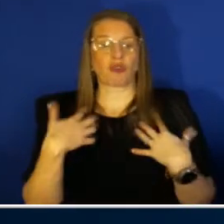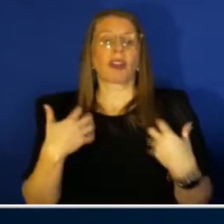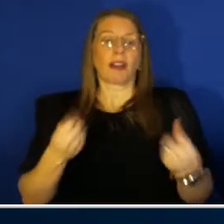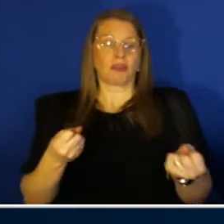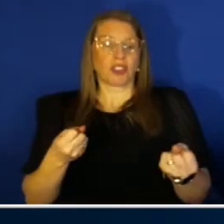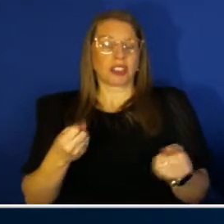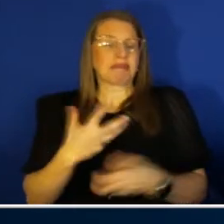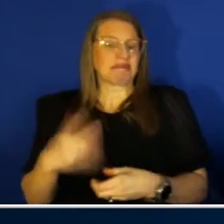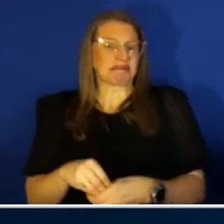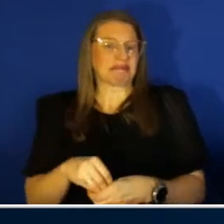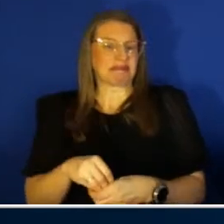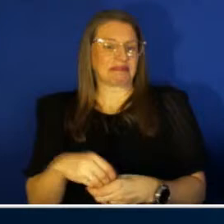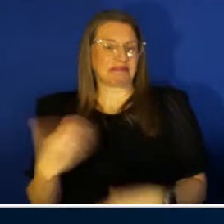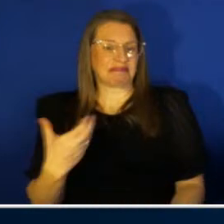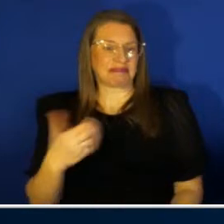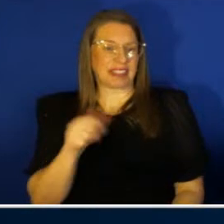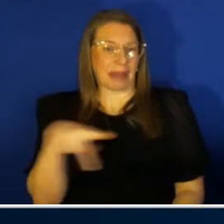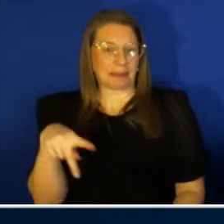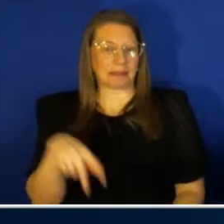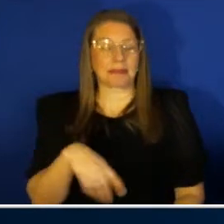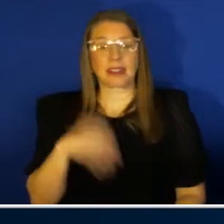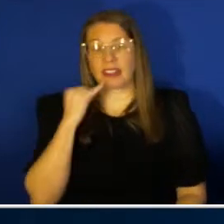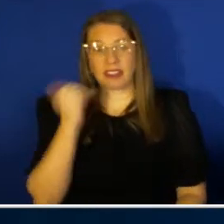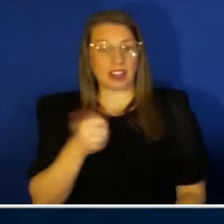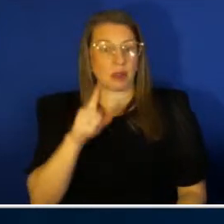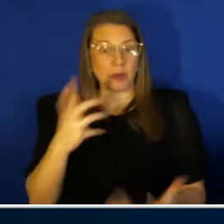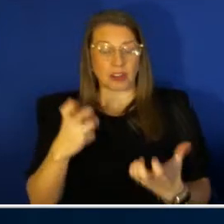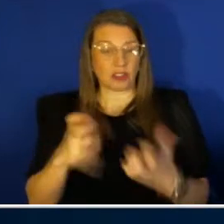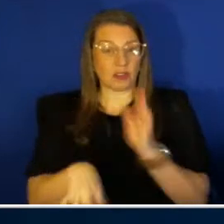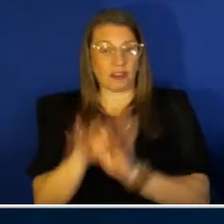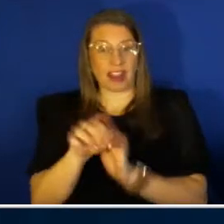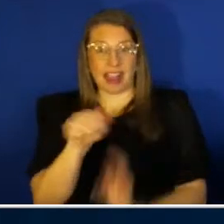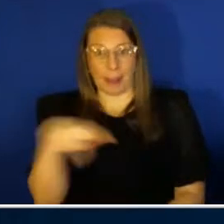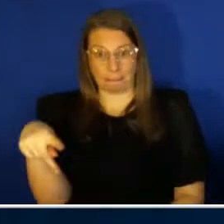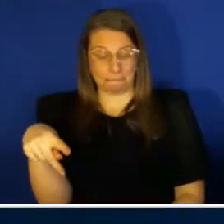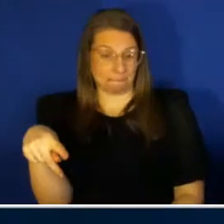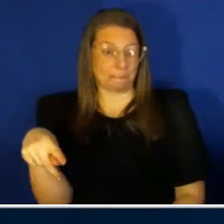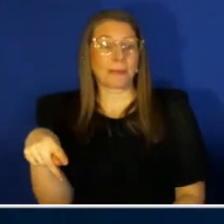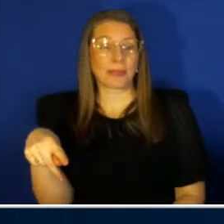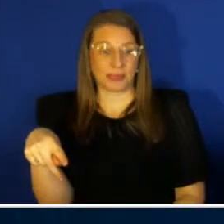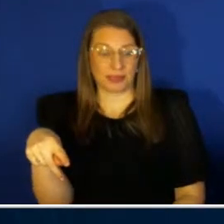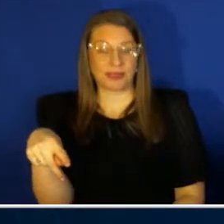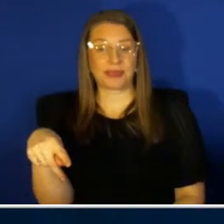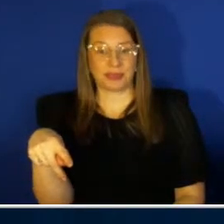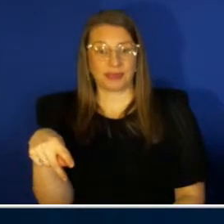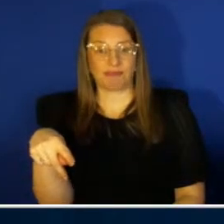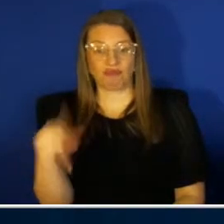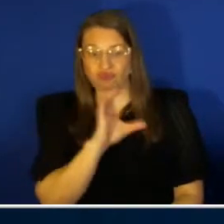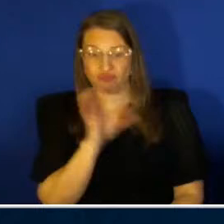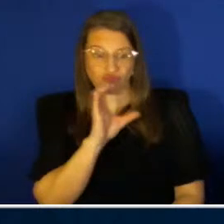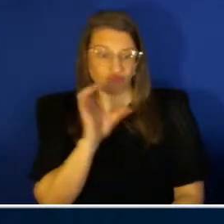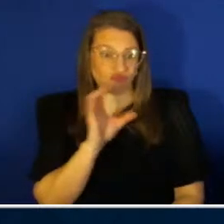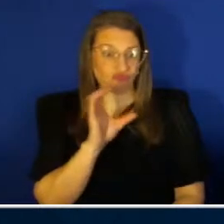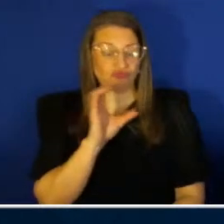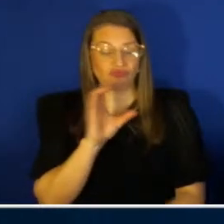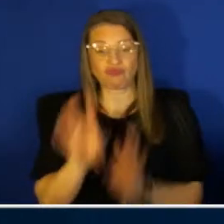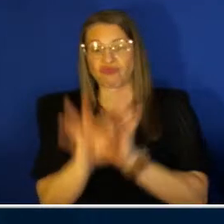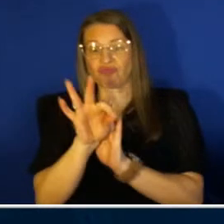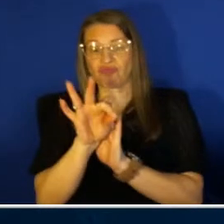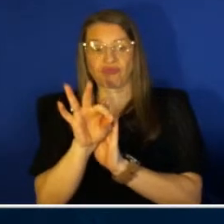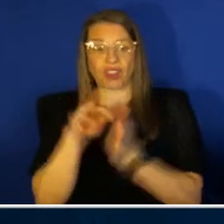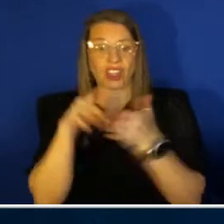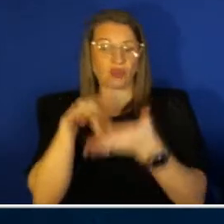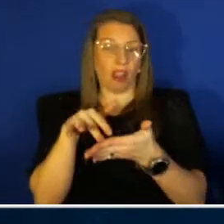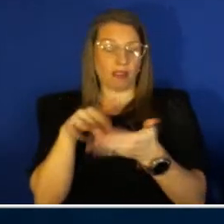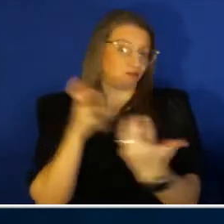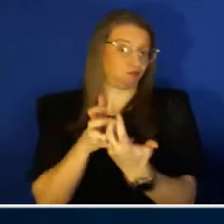So anybody who wants to find an app could just go to the app and then they can navigate and find a trial